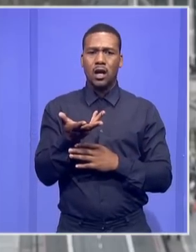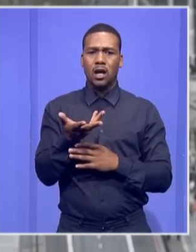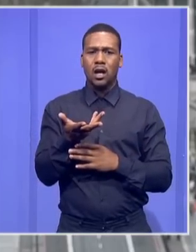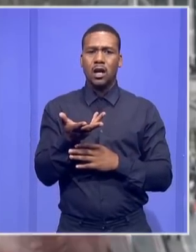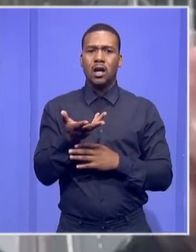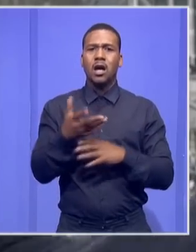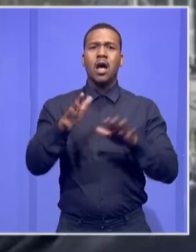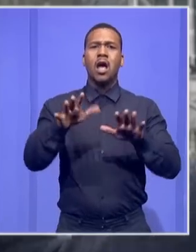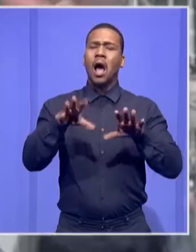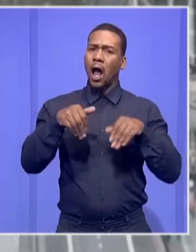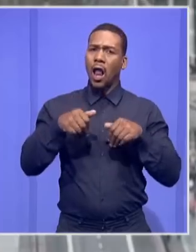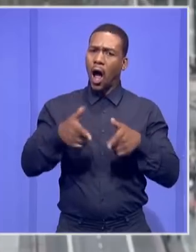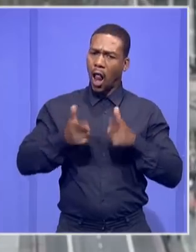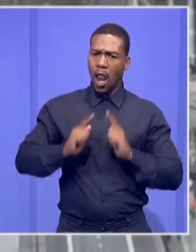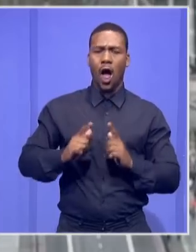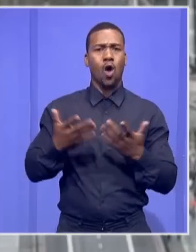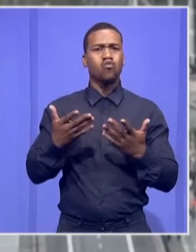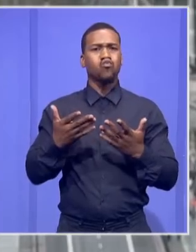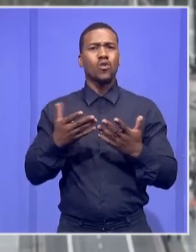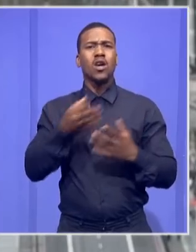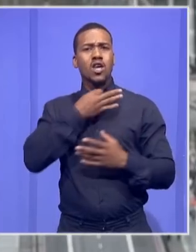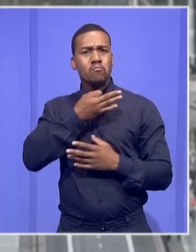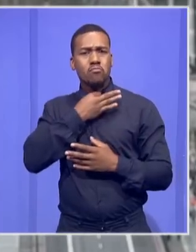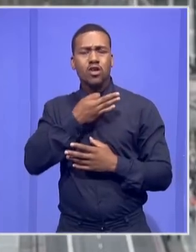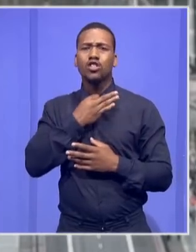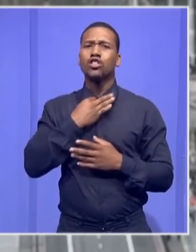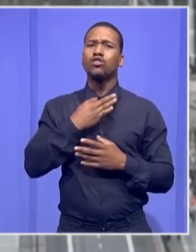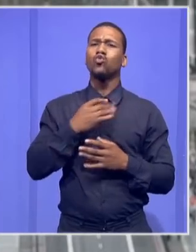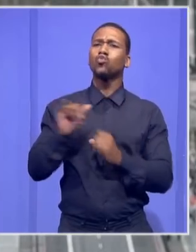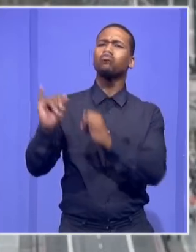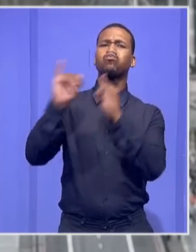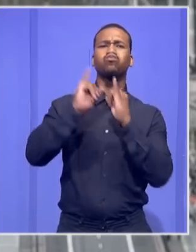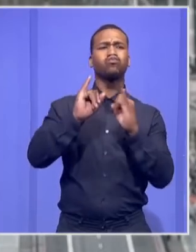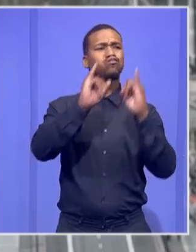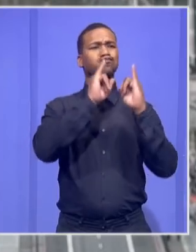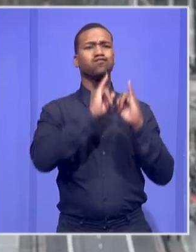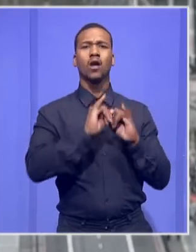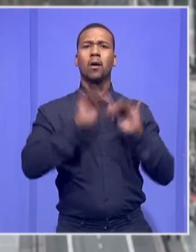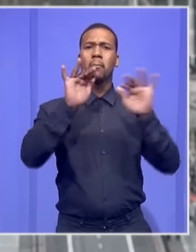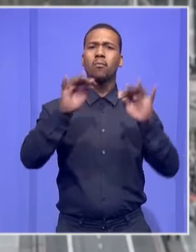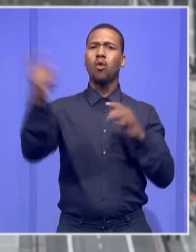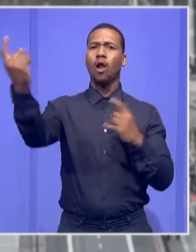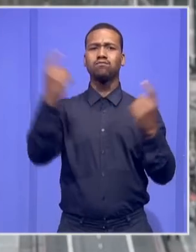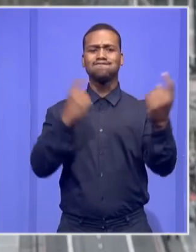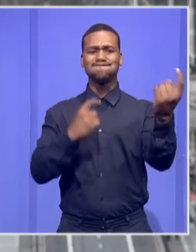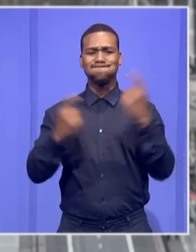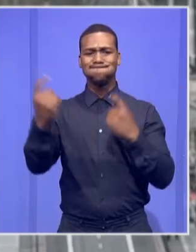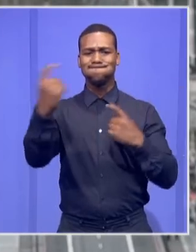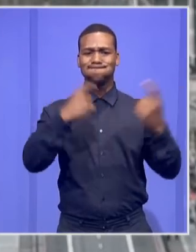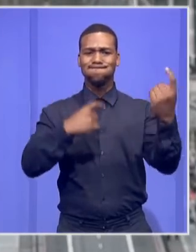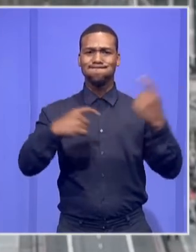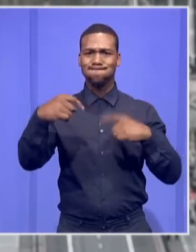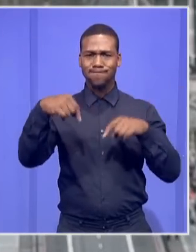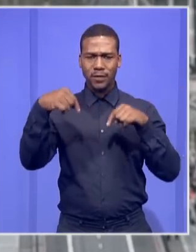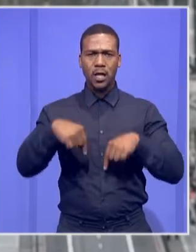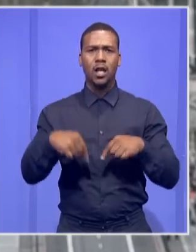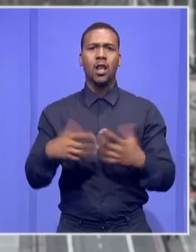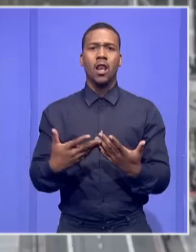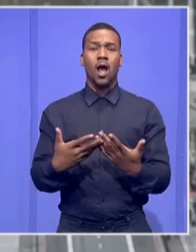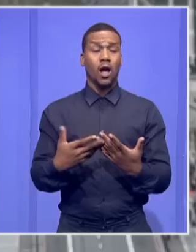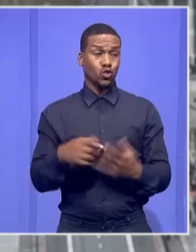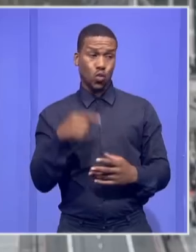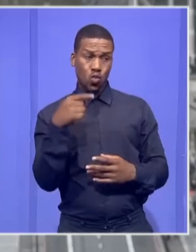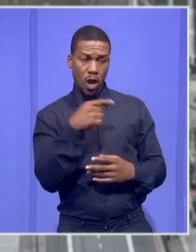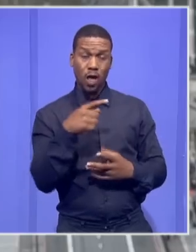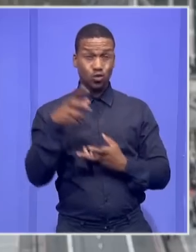allows Britain to bring people here to see them. The tourism boost from the monarchy is huge. I was